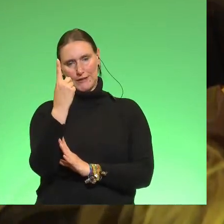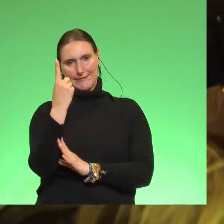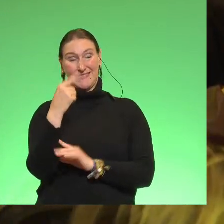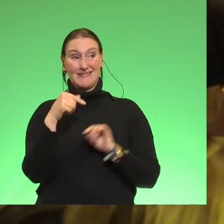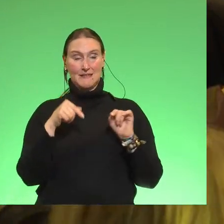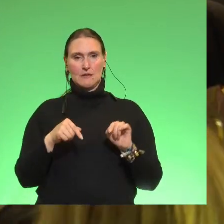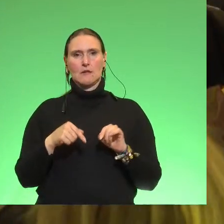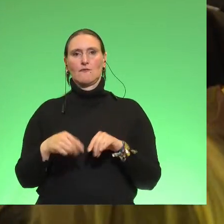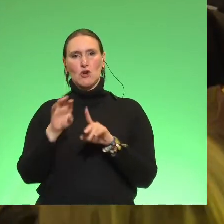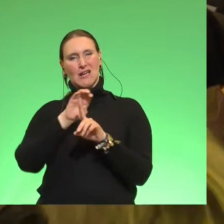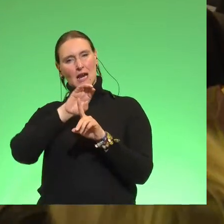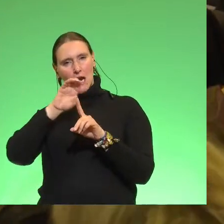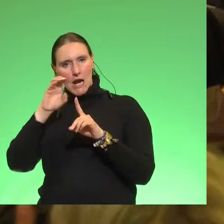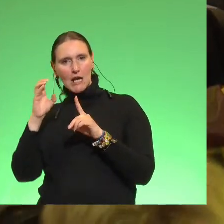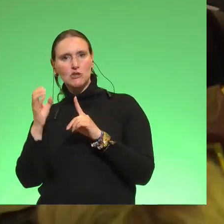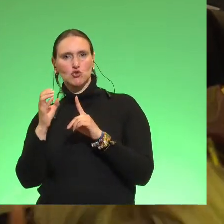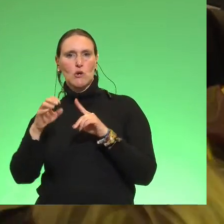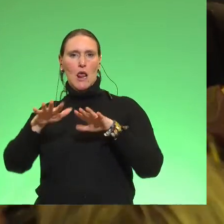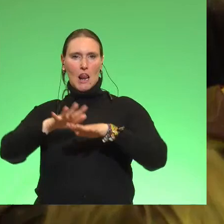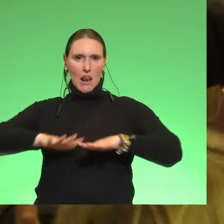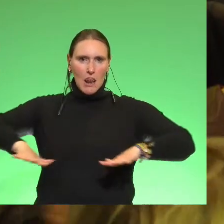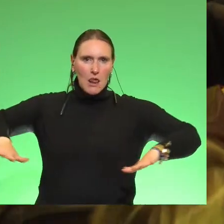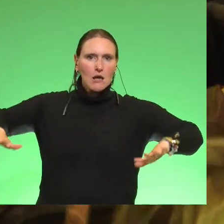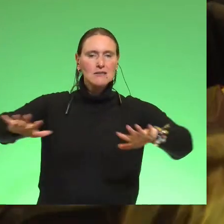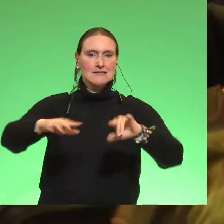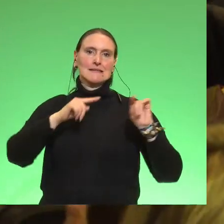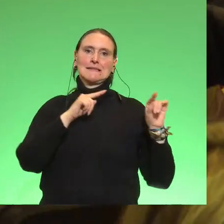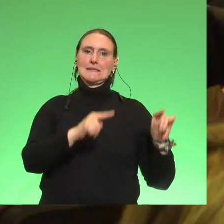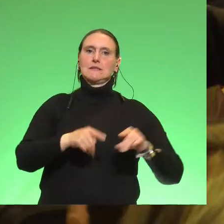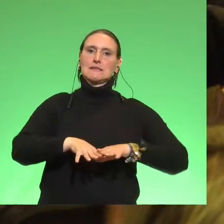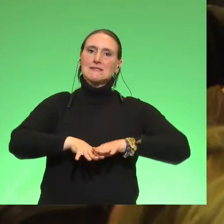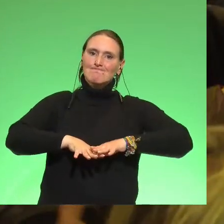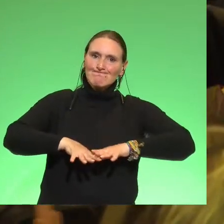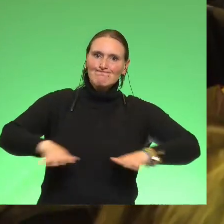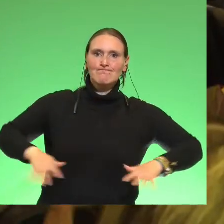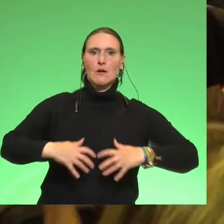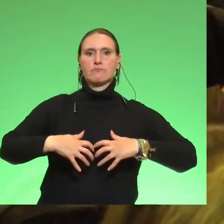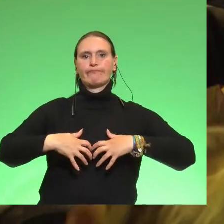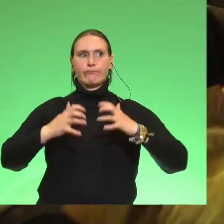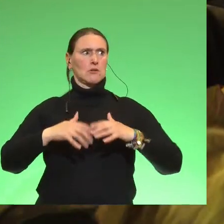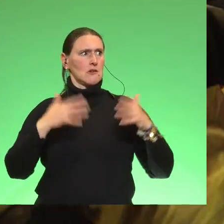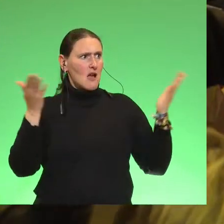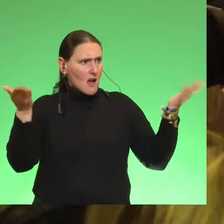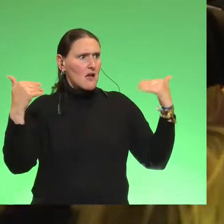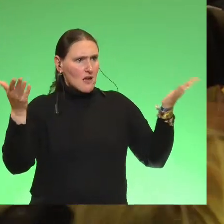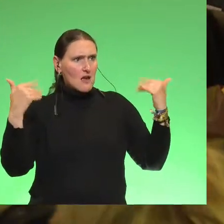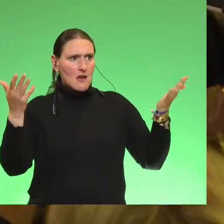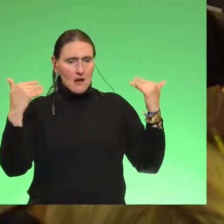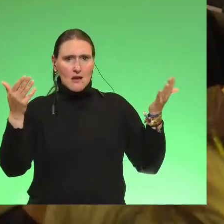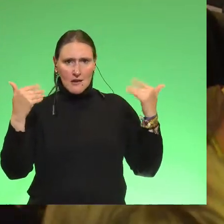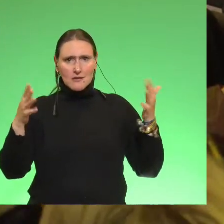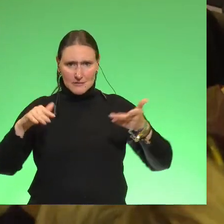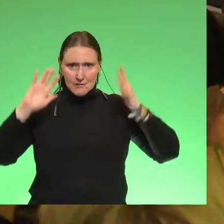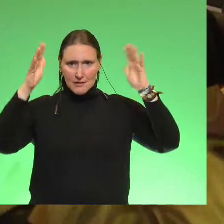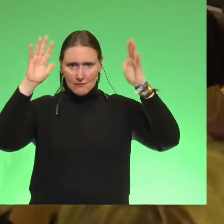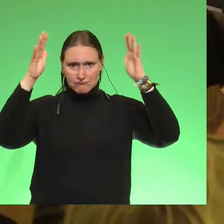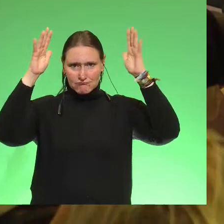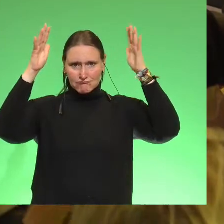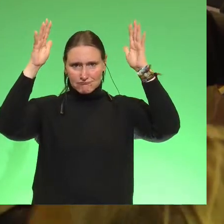cultural landscape. And we are not operating... Yes, give them their applause. Give them their applause.